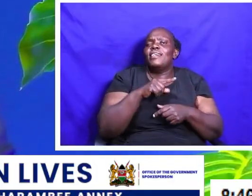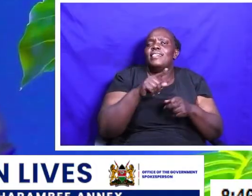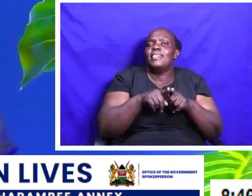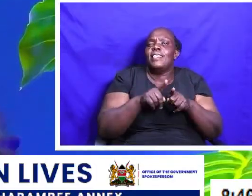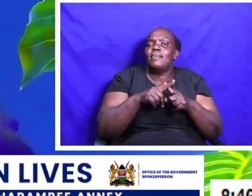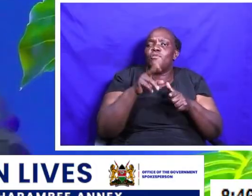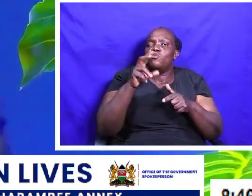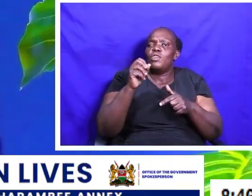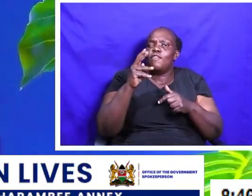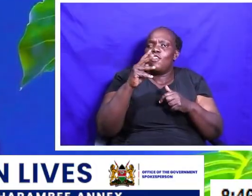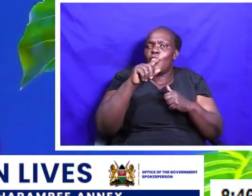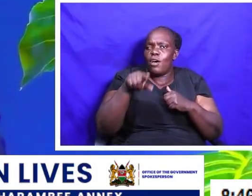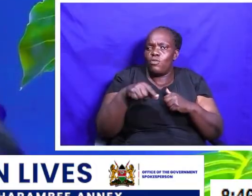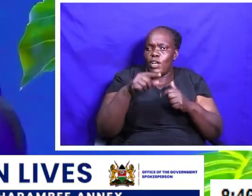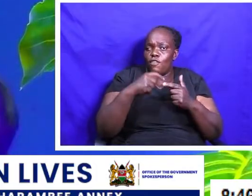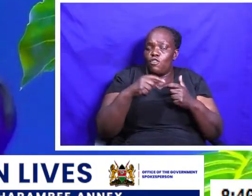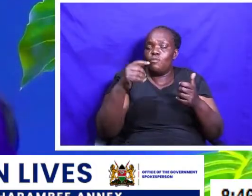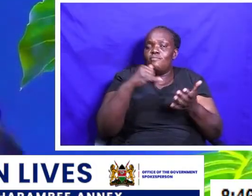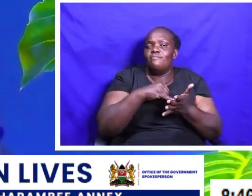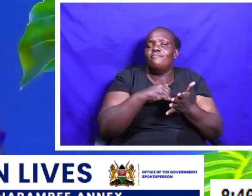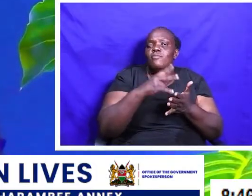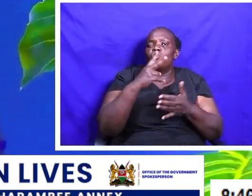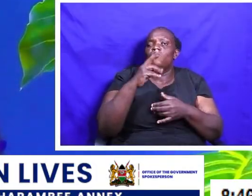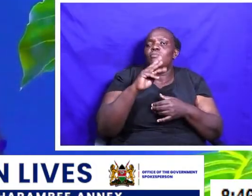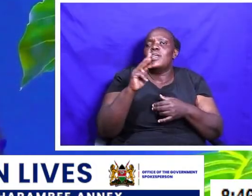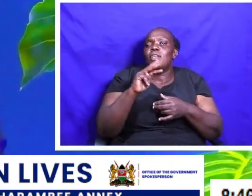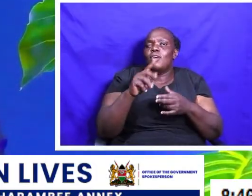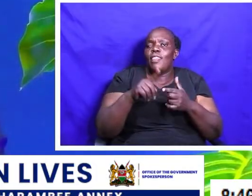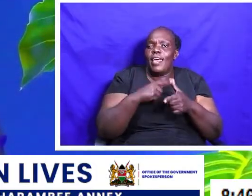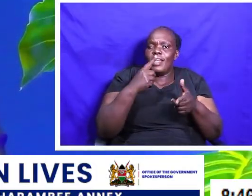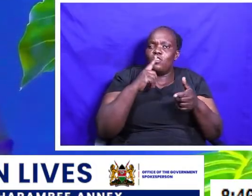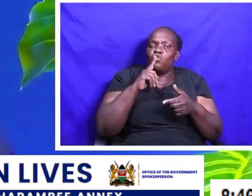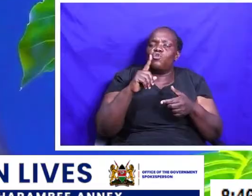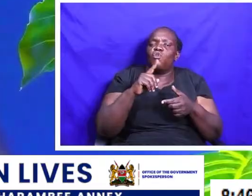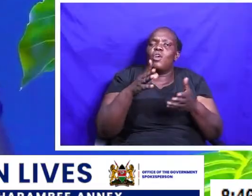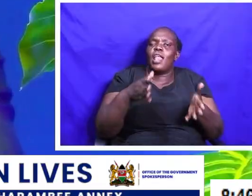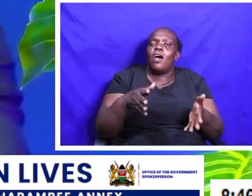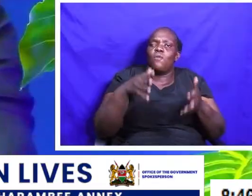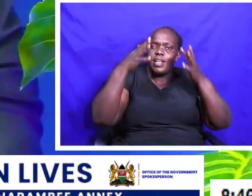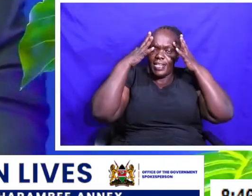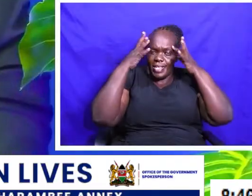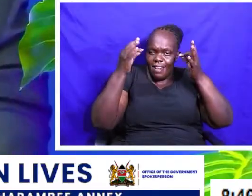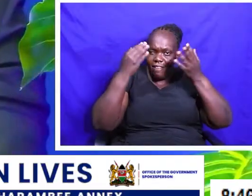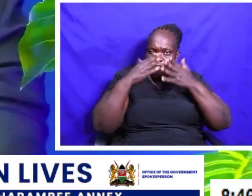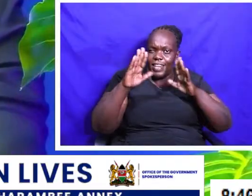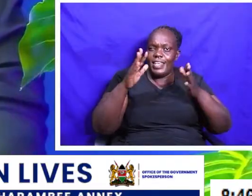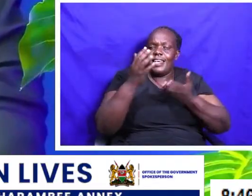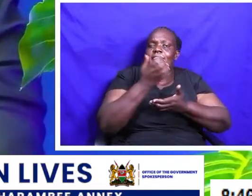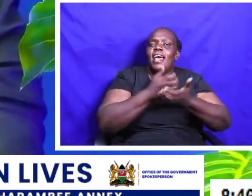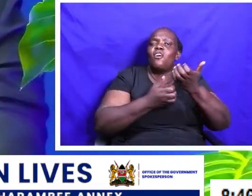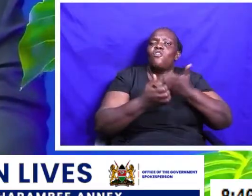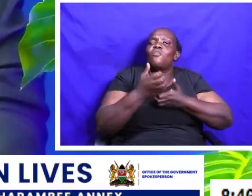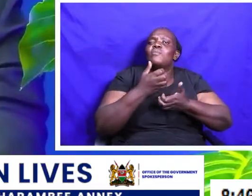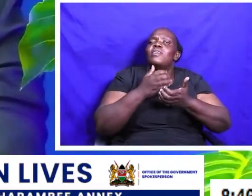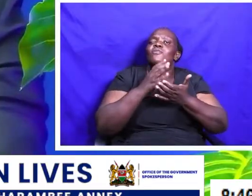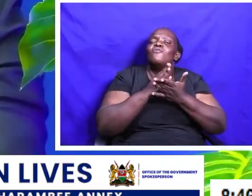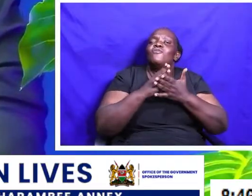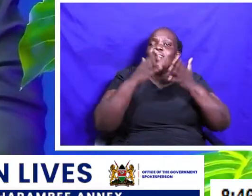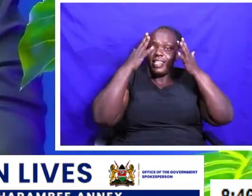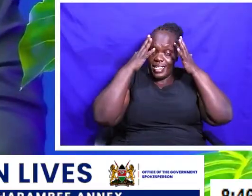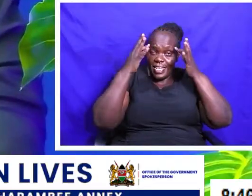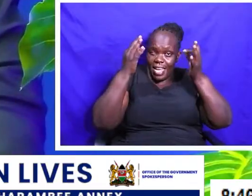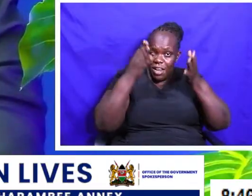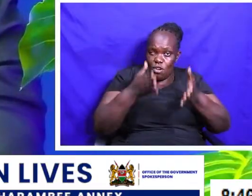insects, 24,000 from an investment of 2 million. So tukaamua, and as an economist,